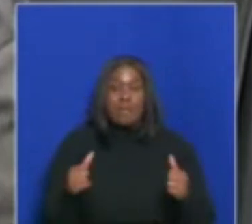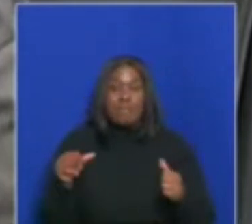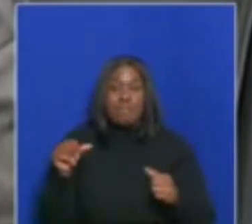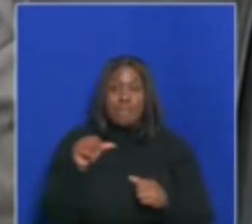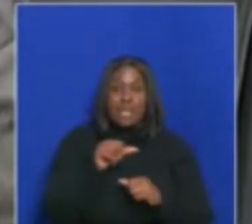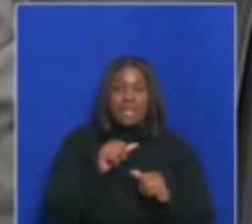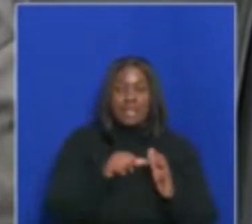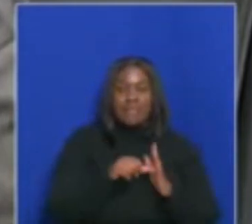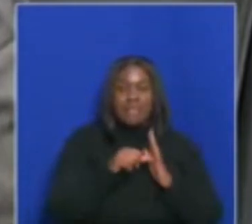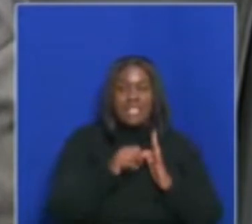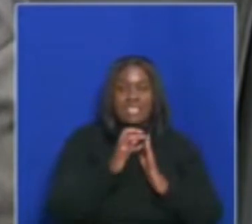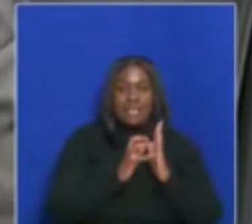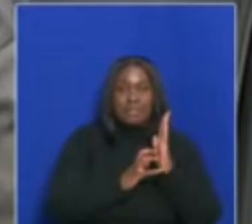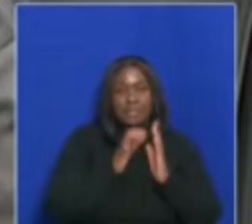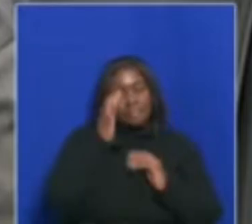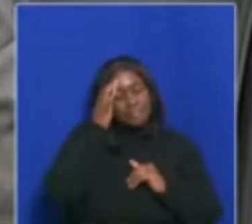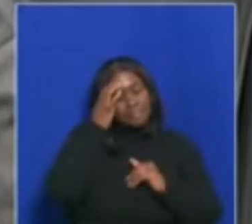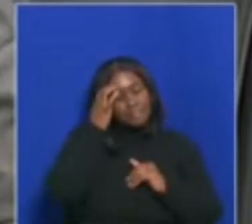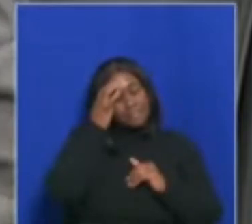paragraph